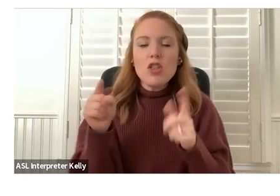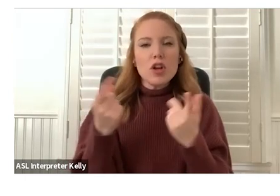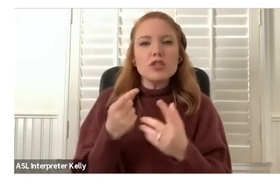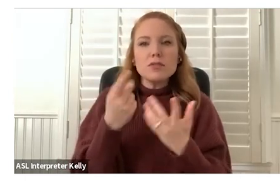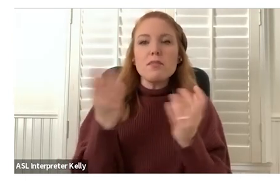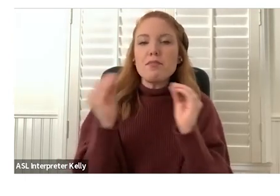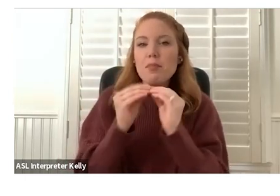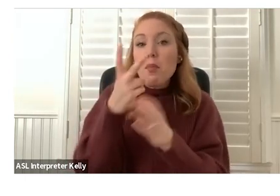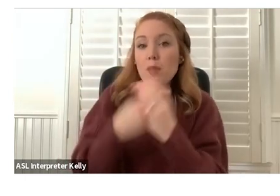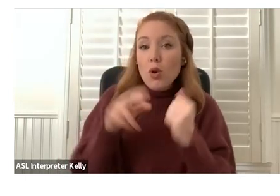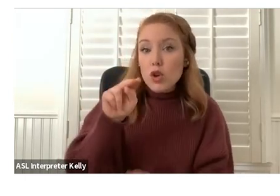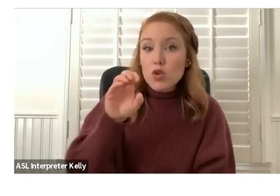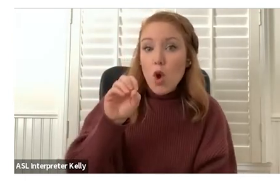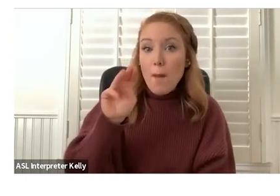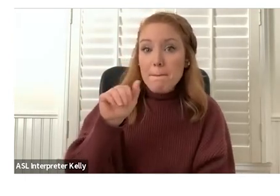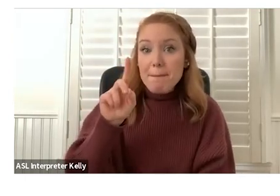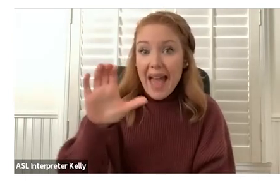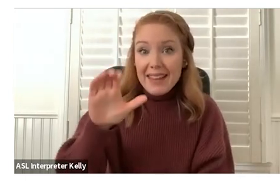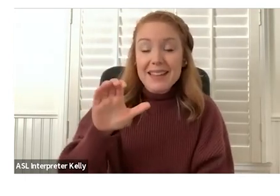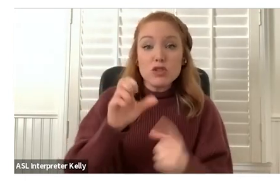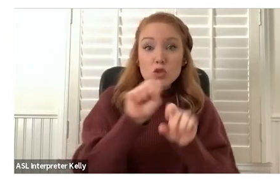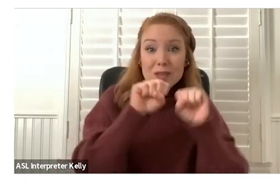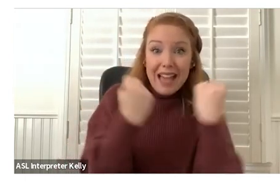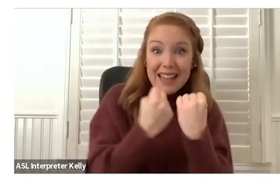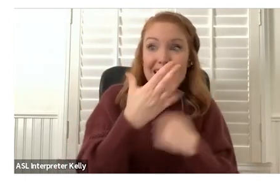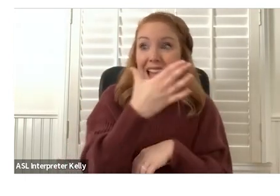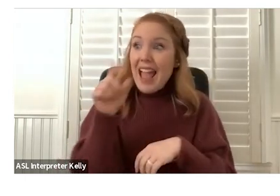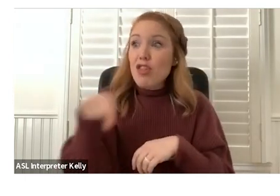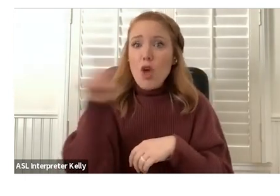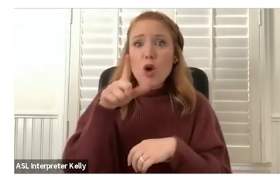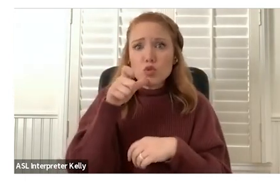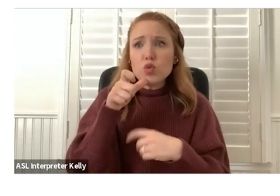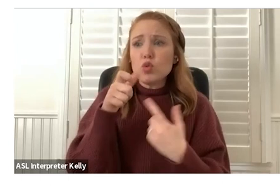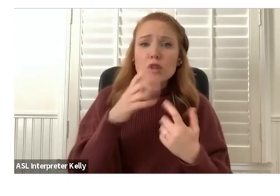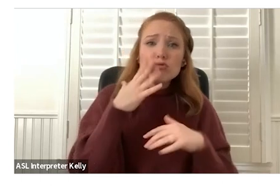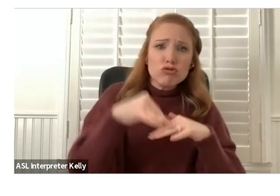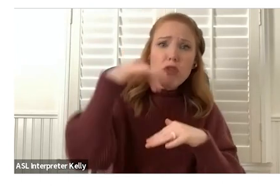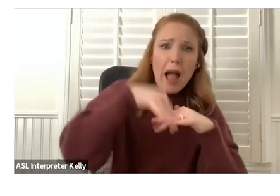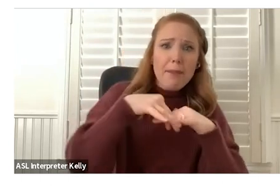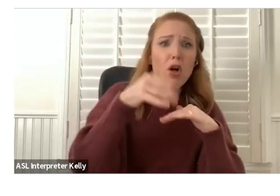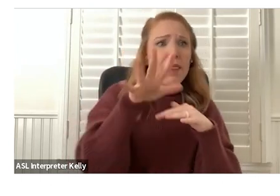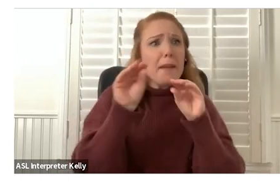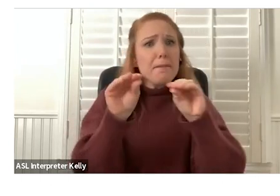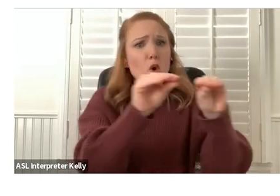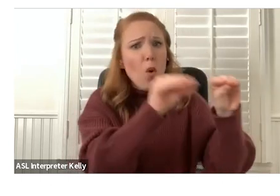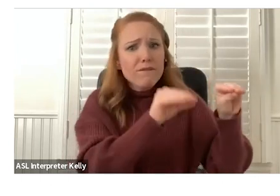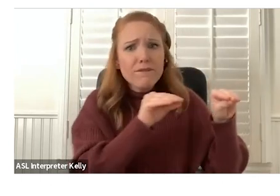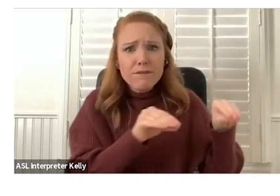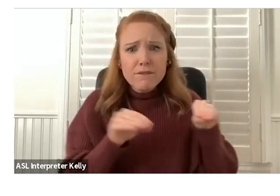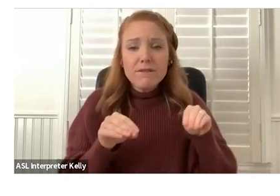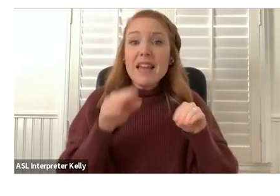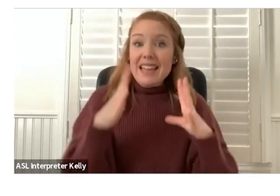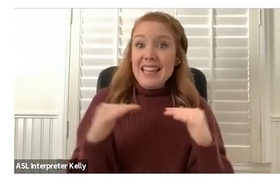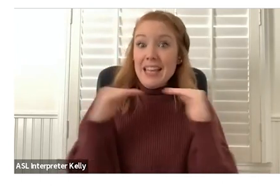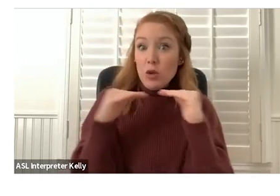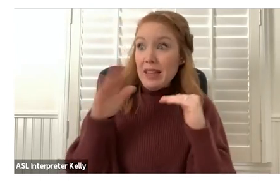own merit. There was still this idea of disposing of any kinds of meritocracy in those places, and instead being obsessed